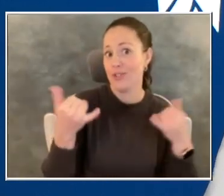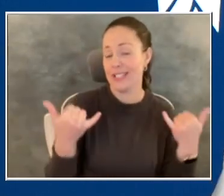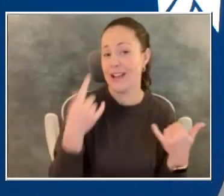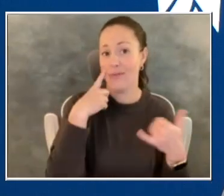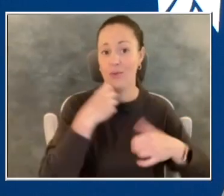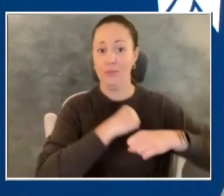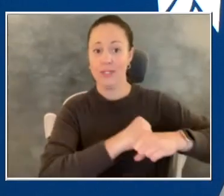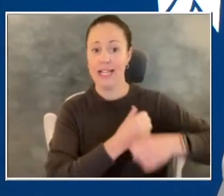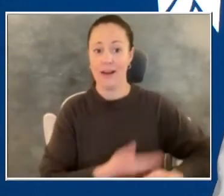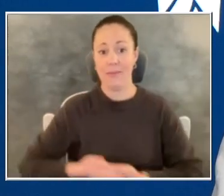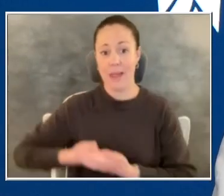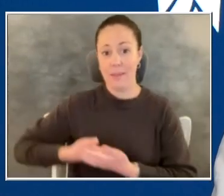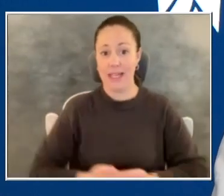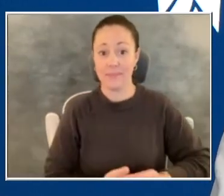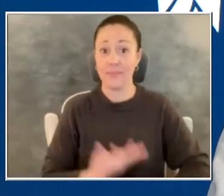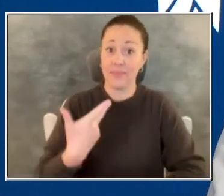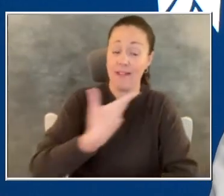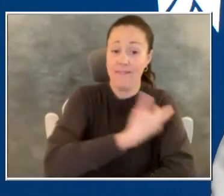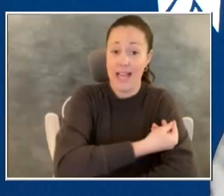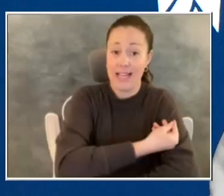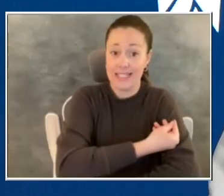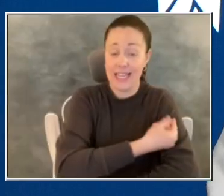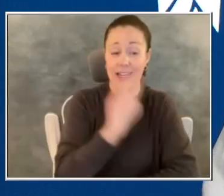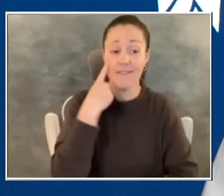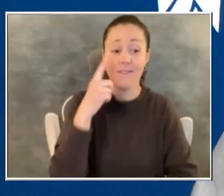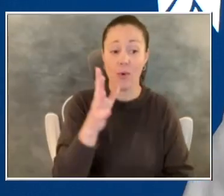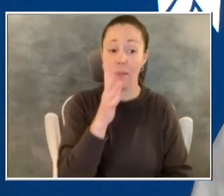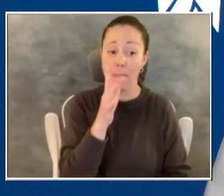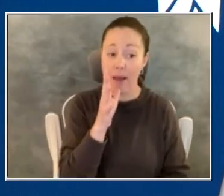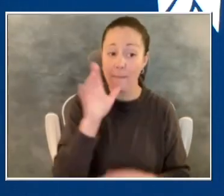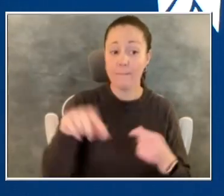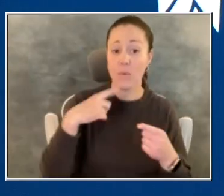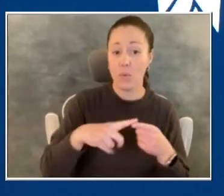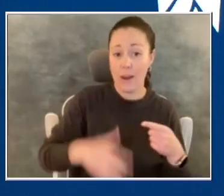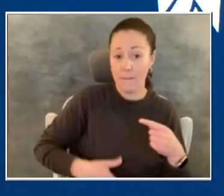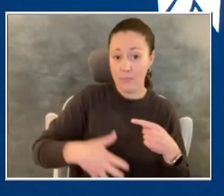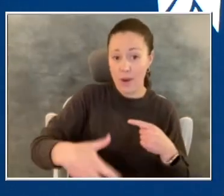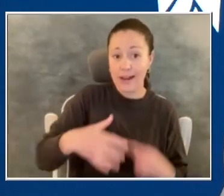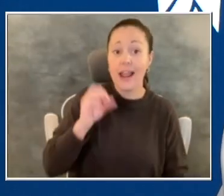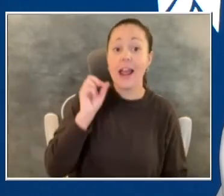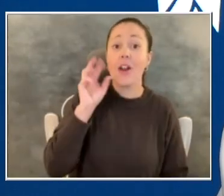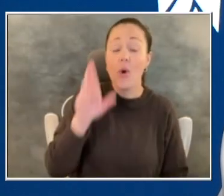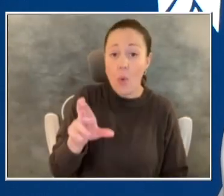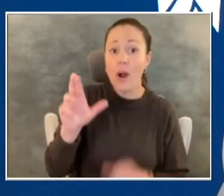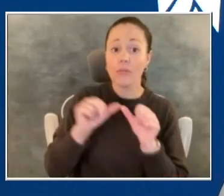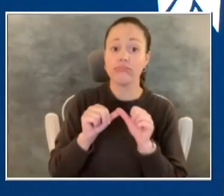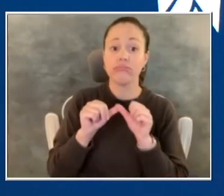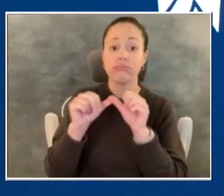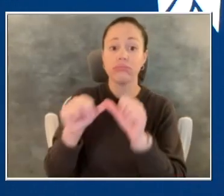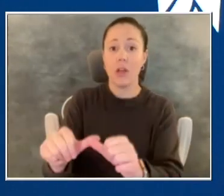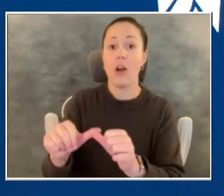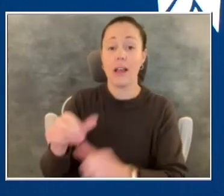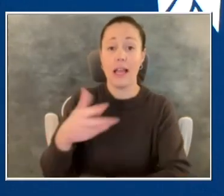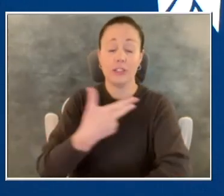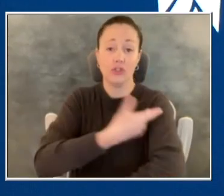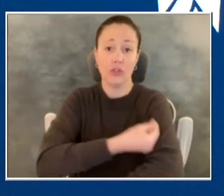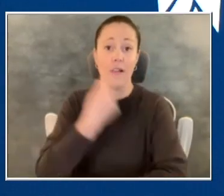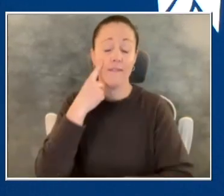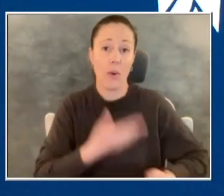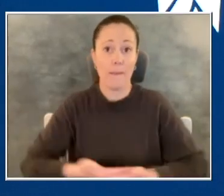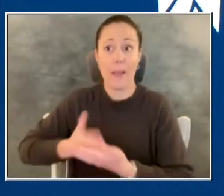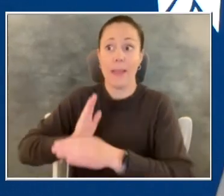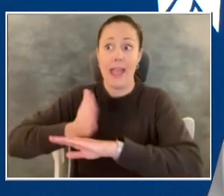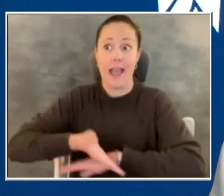a vaccine for moms while they're pregnant, or a long-acting antibody shot for a baby after